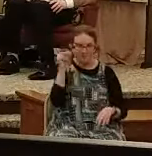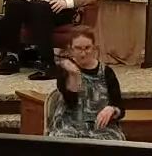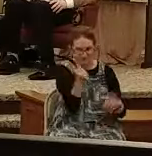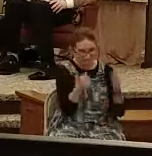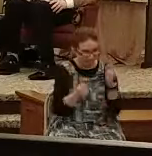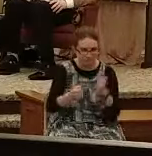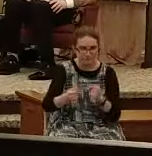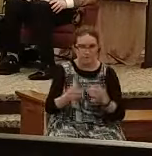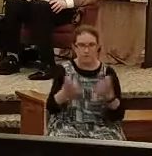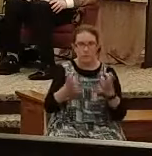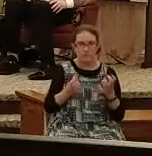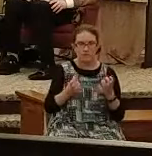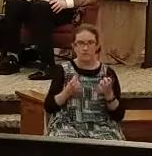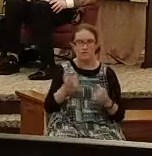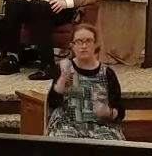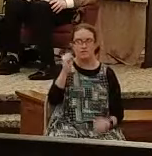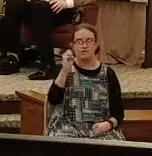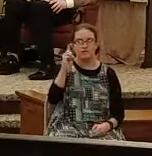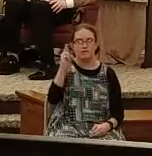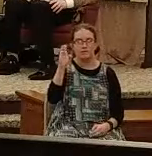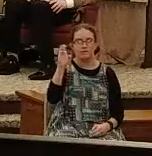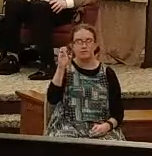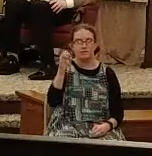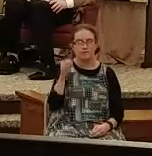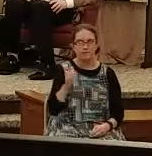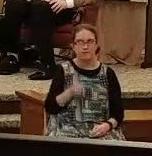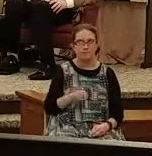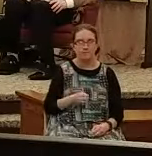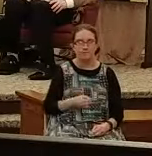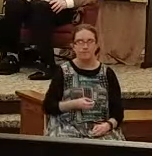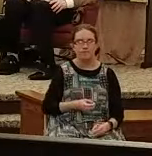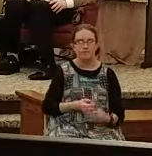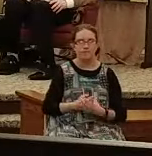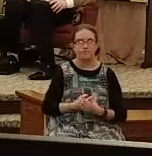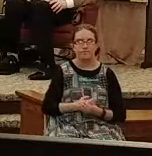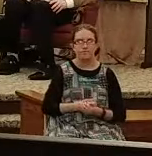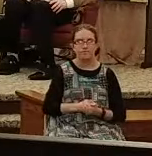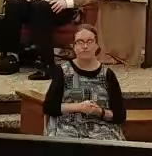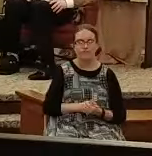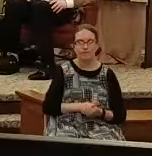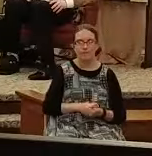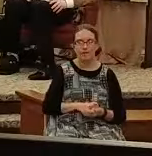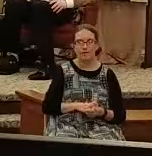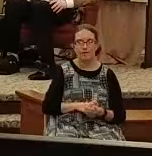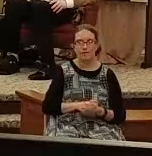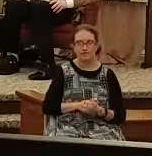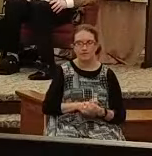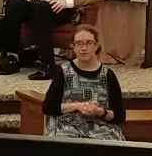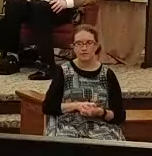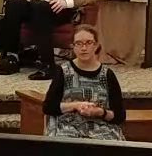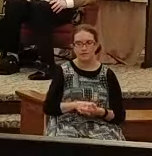you if he wants to seduce you. Yes, sir.